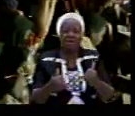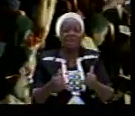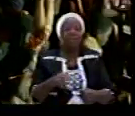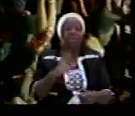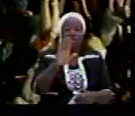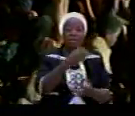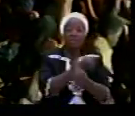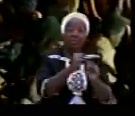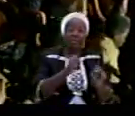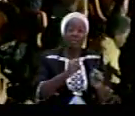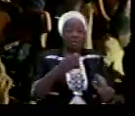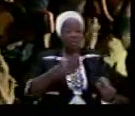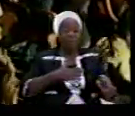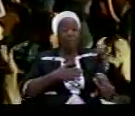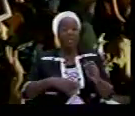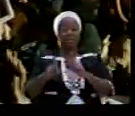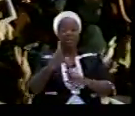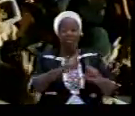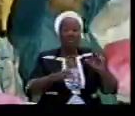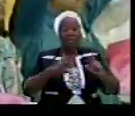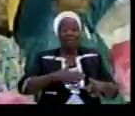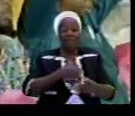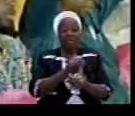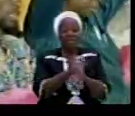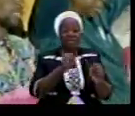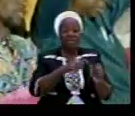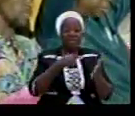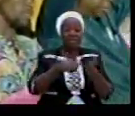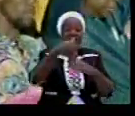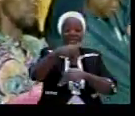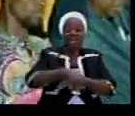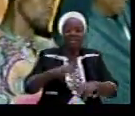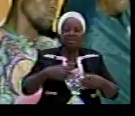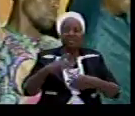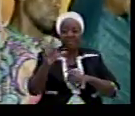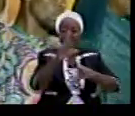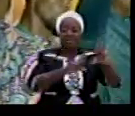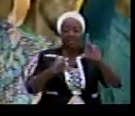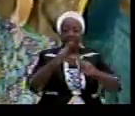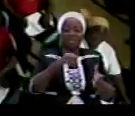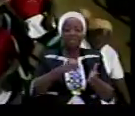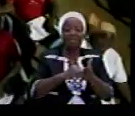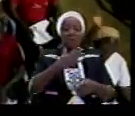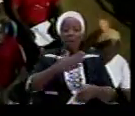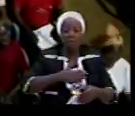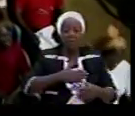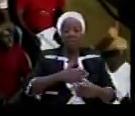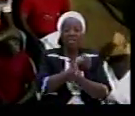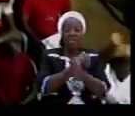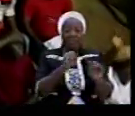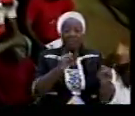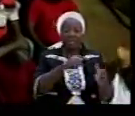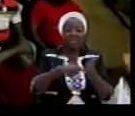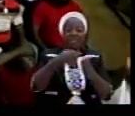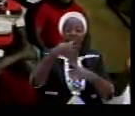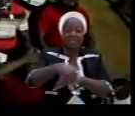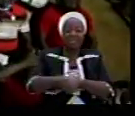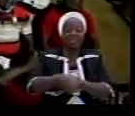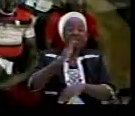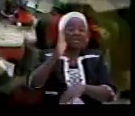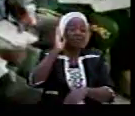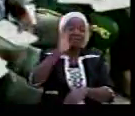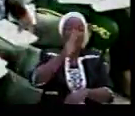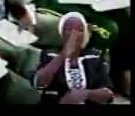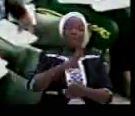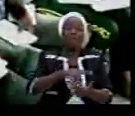tonight, my salvation tonight, I can't hear you, my salvation tonight will be